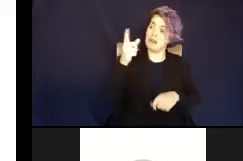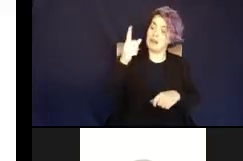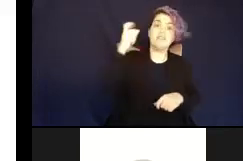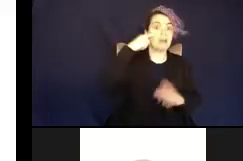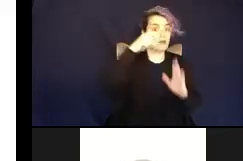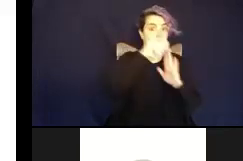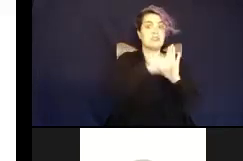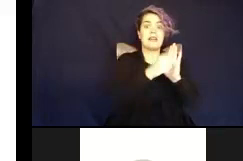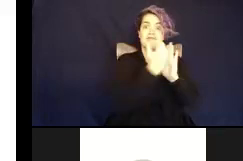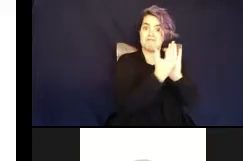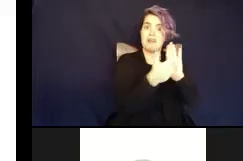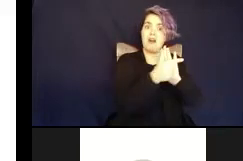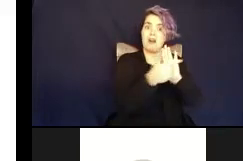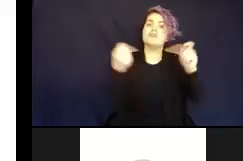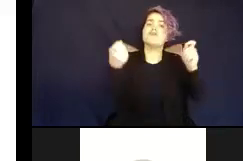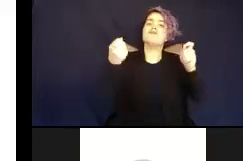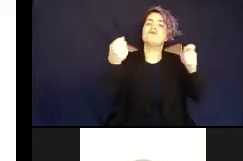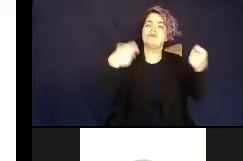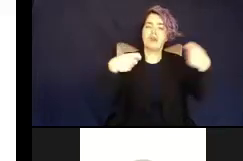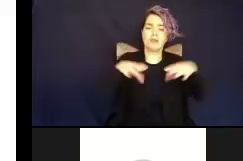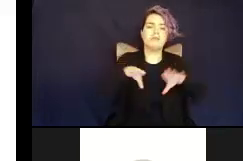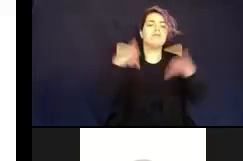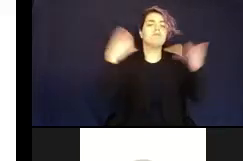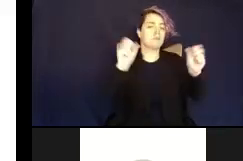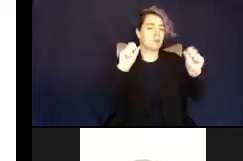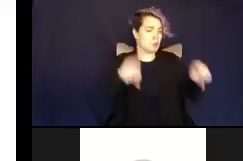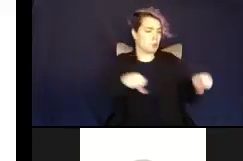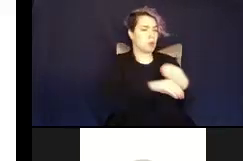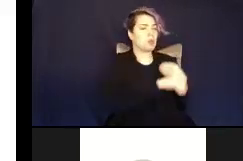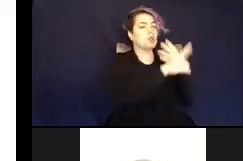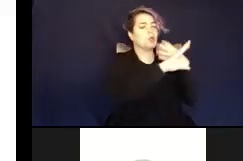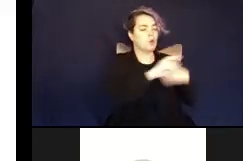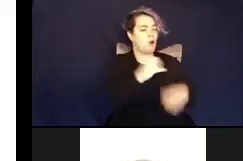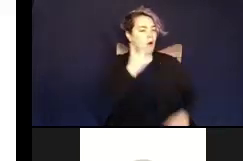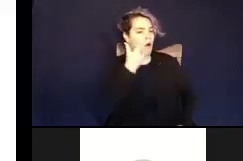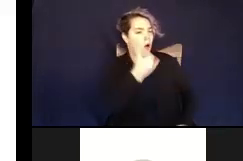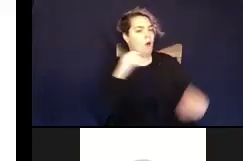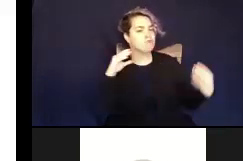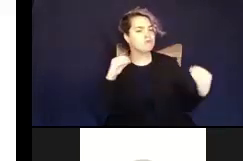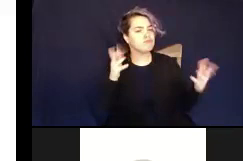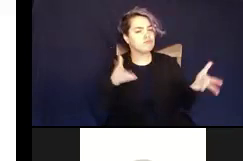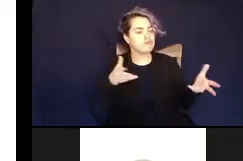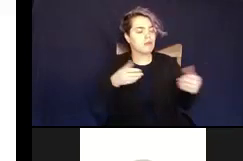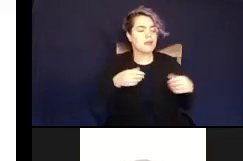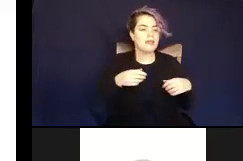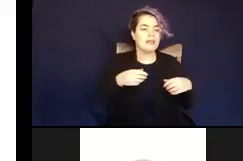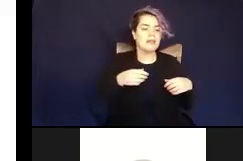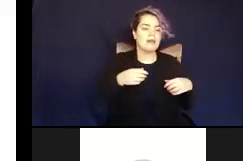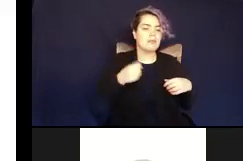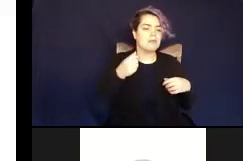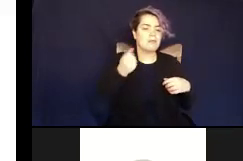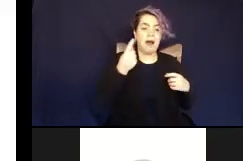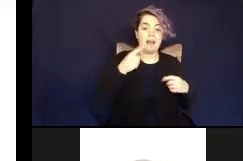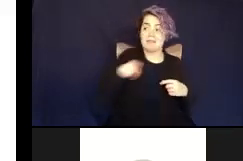was happy. I think there were lots of struggles, and in some places continue to be lots of